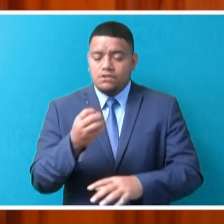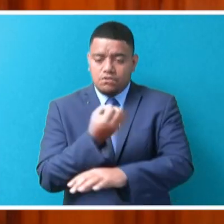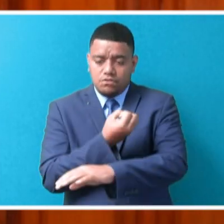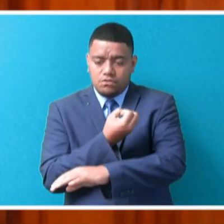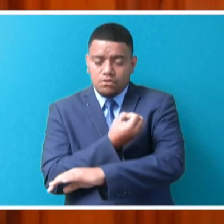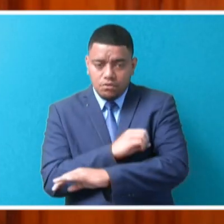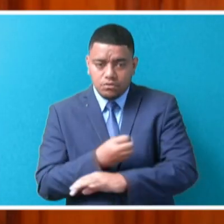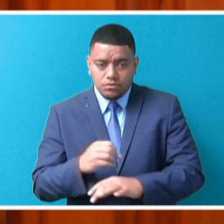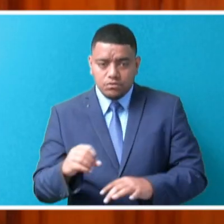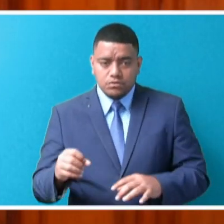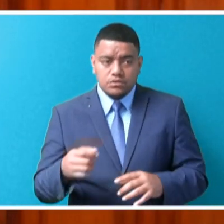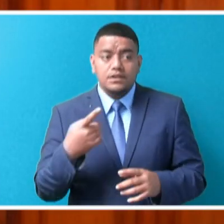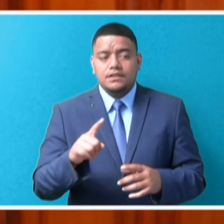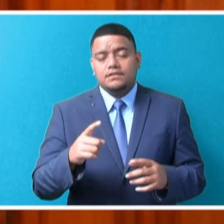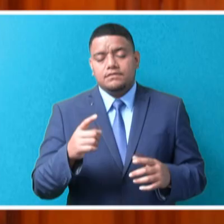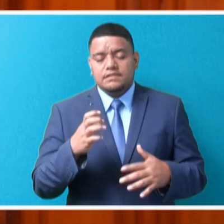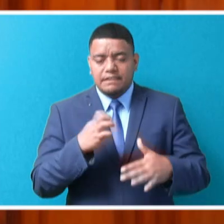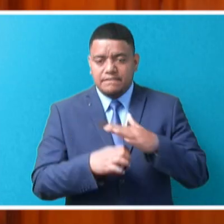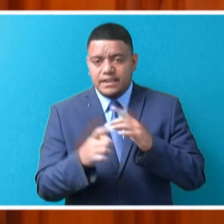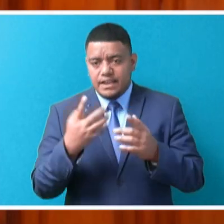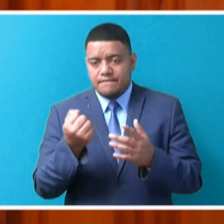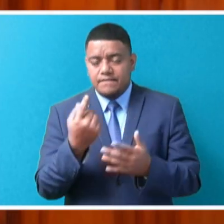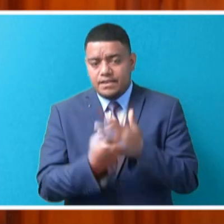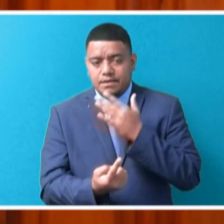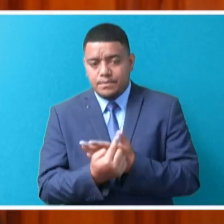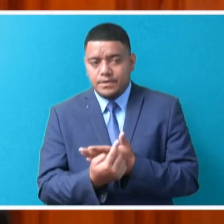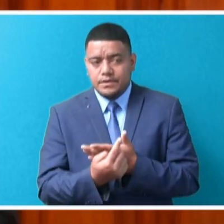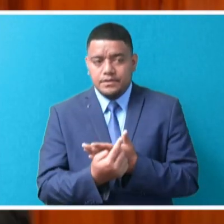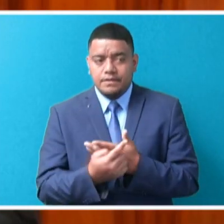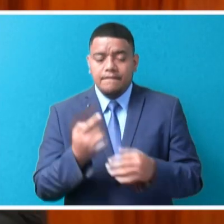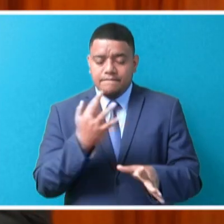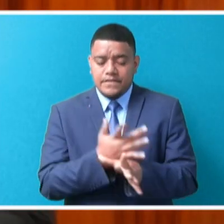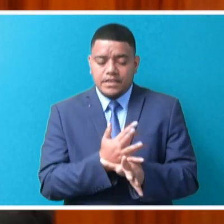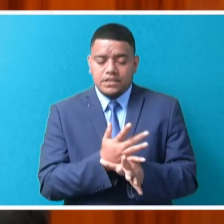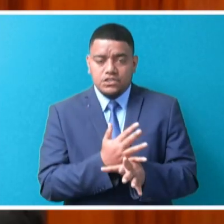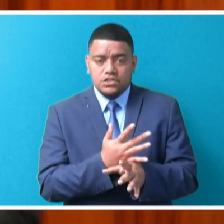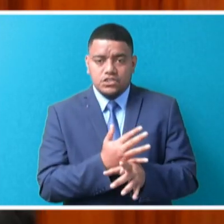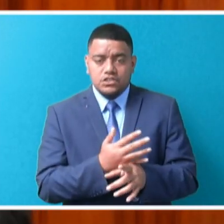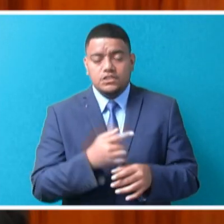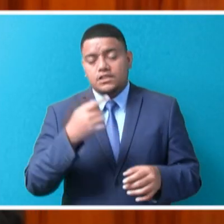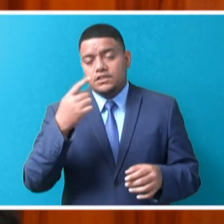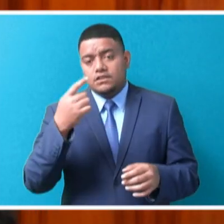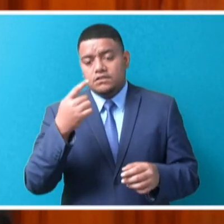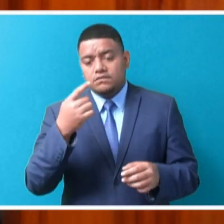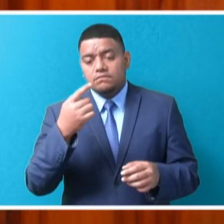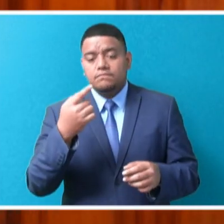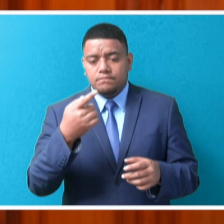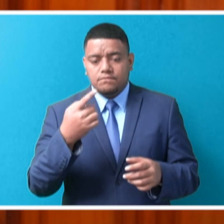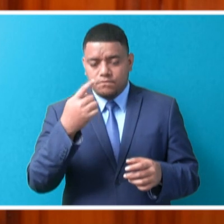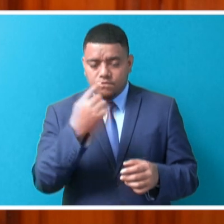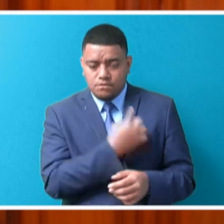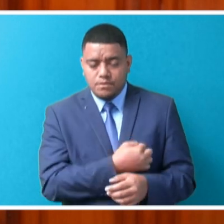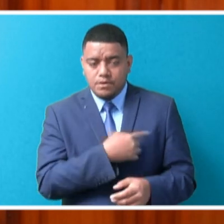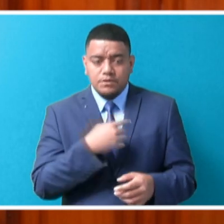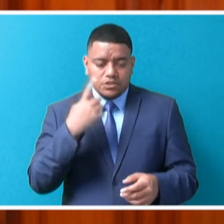acidification, and extreme weather events directly impact fish stock and coastal ecosystems. The fisheries sector is committed to strengthening